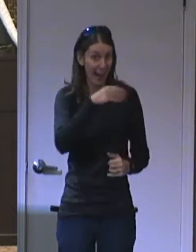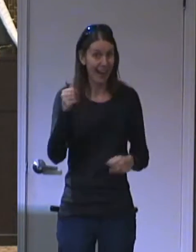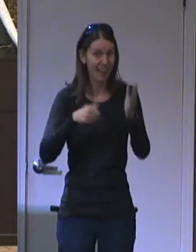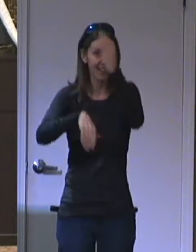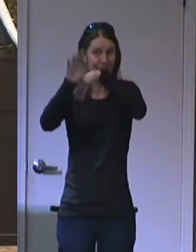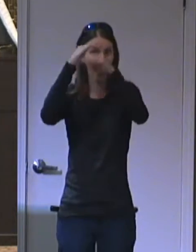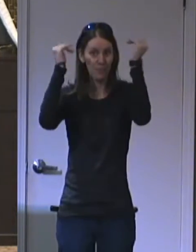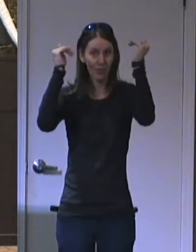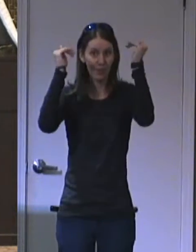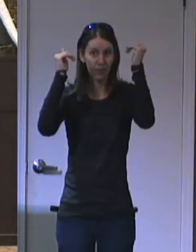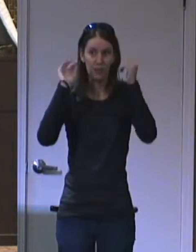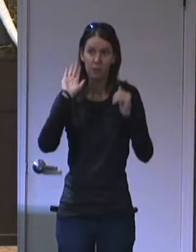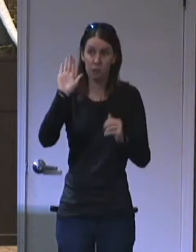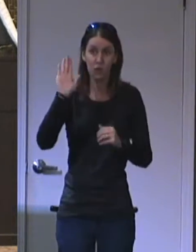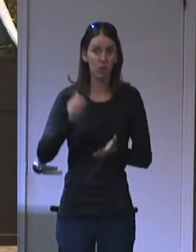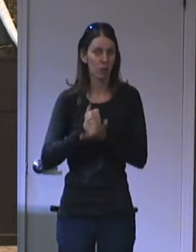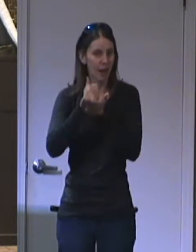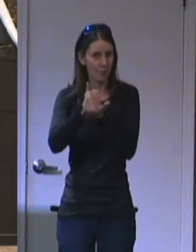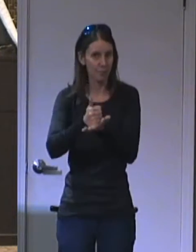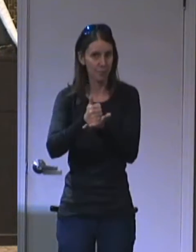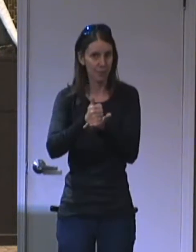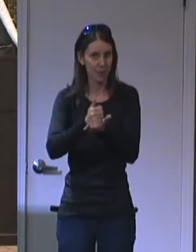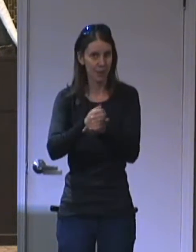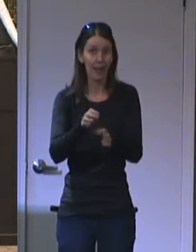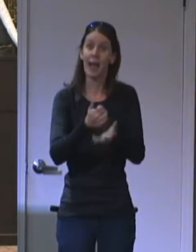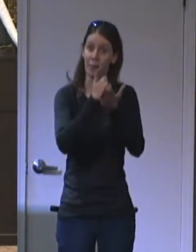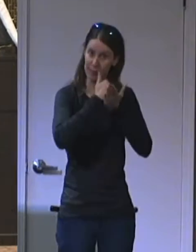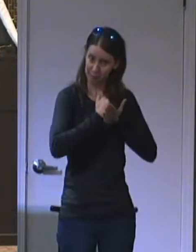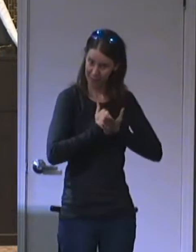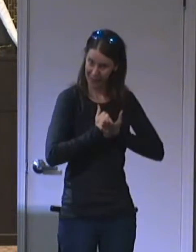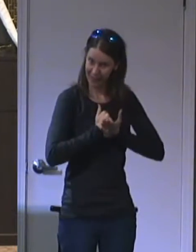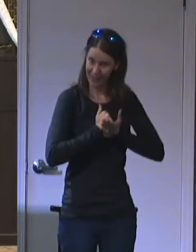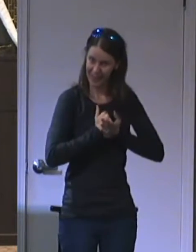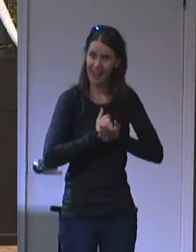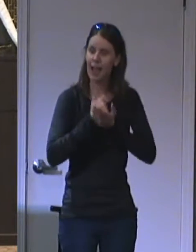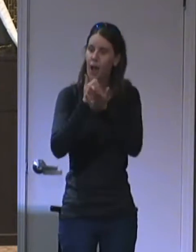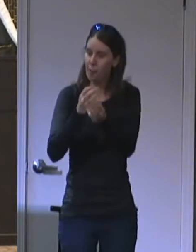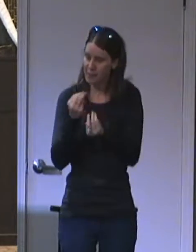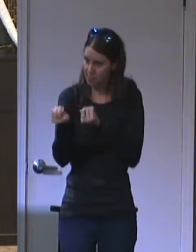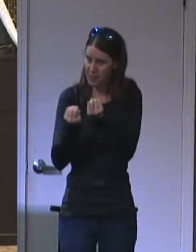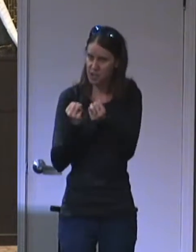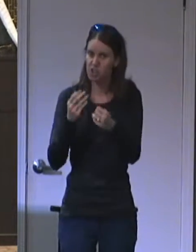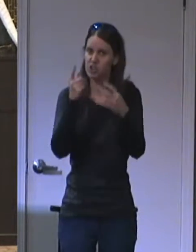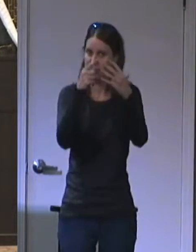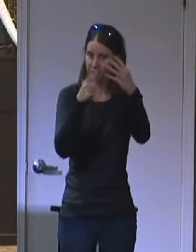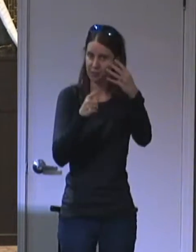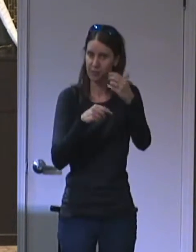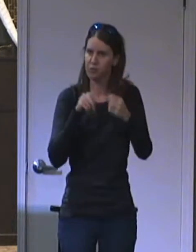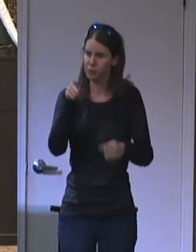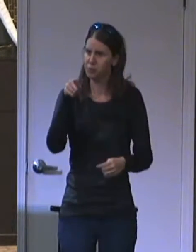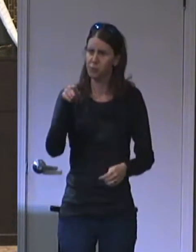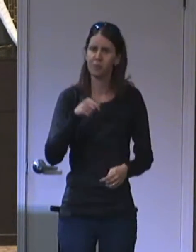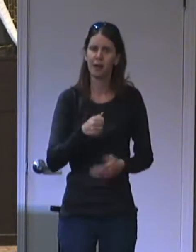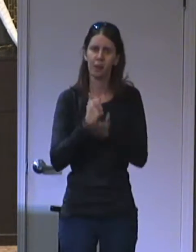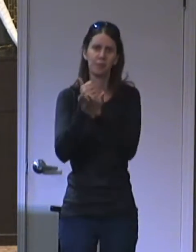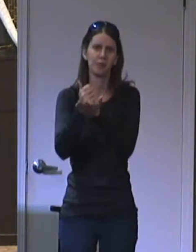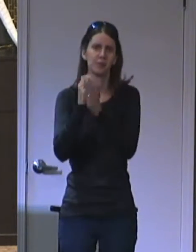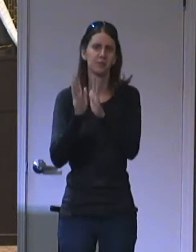heaven for what you have done to support me, to support the ministry, and all of those things that go with it."